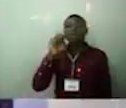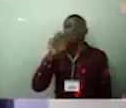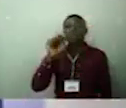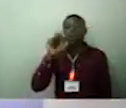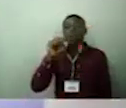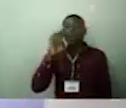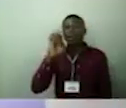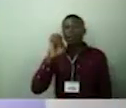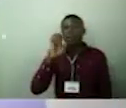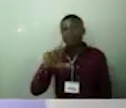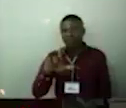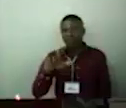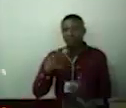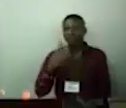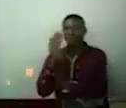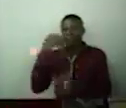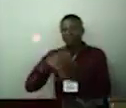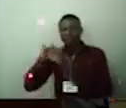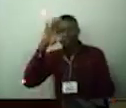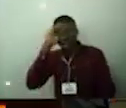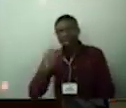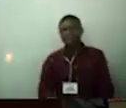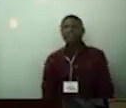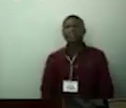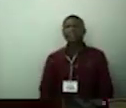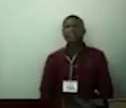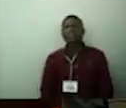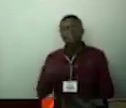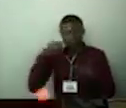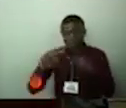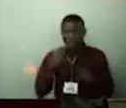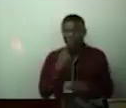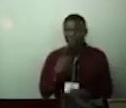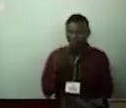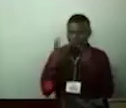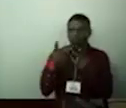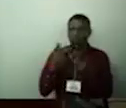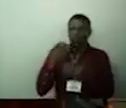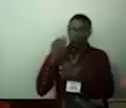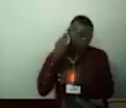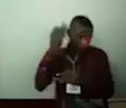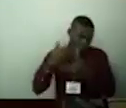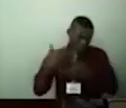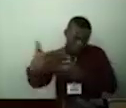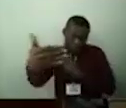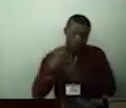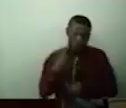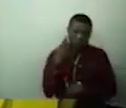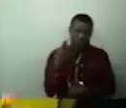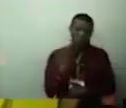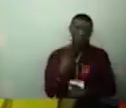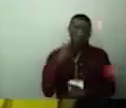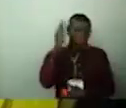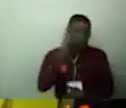Emmanuel, God inside of man. The prophet said, I see some years coming. Listen, I will